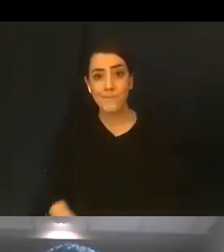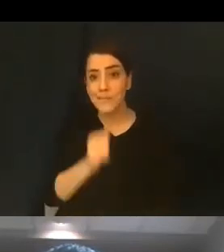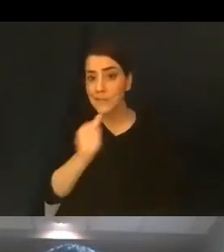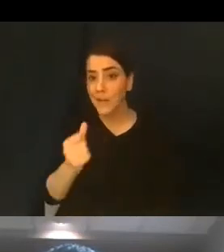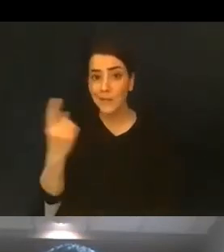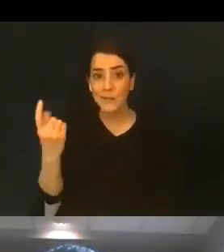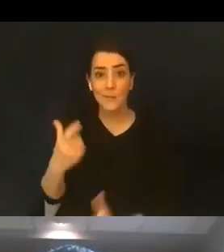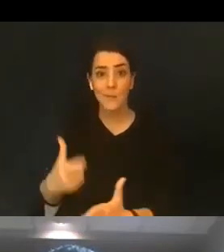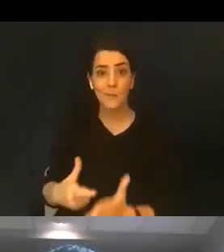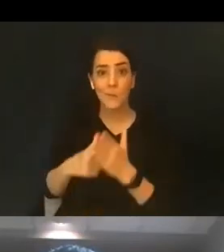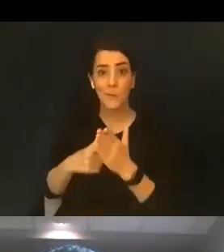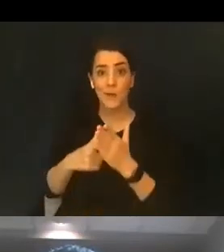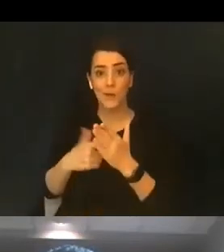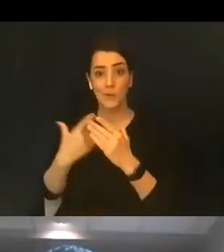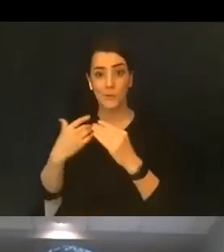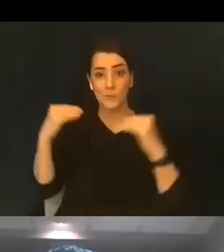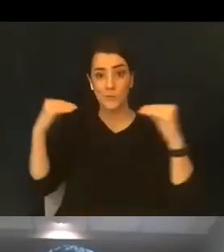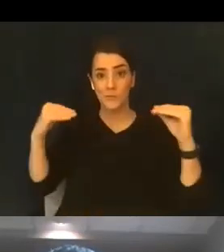in Minnesota.